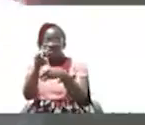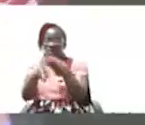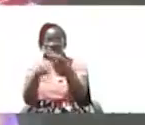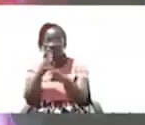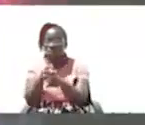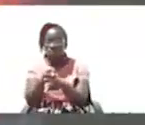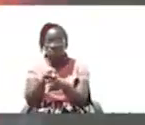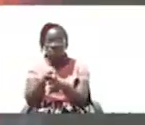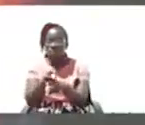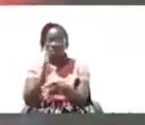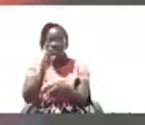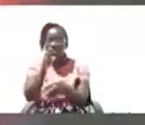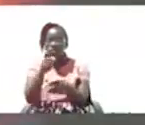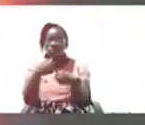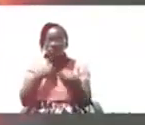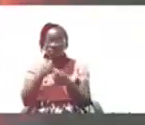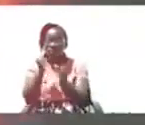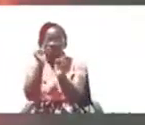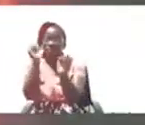move forward.